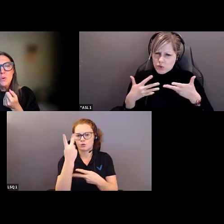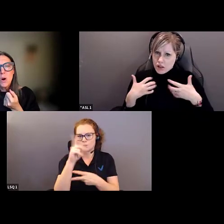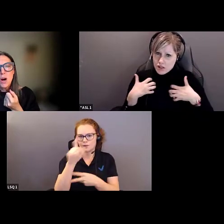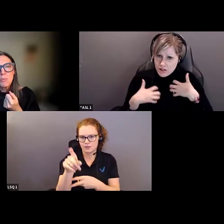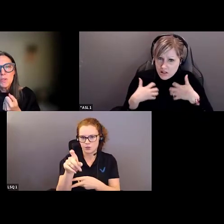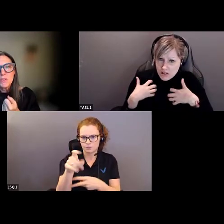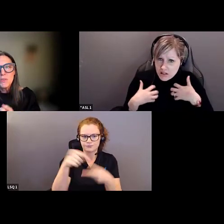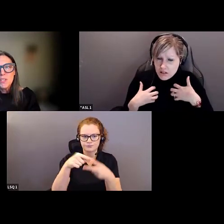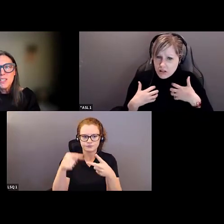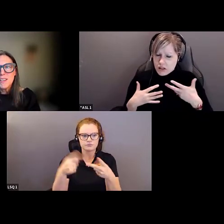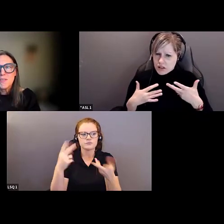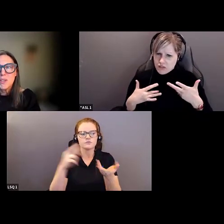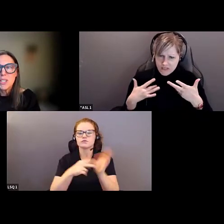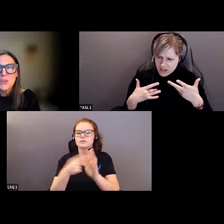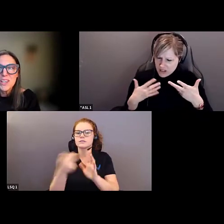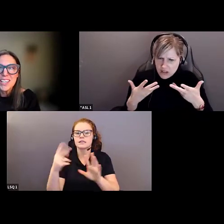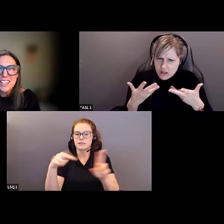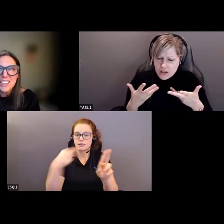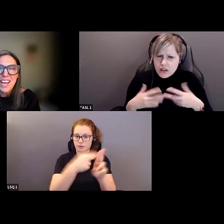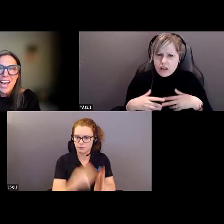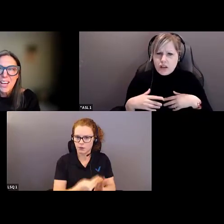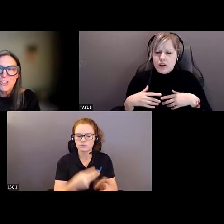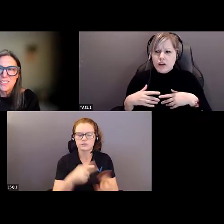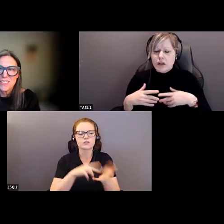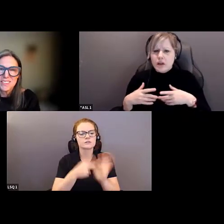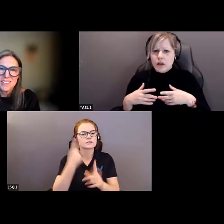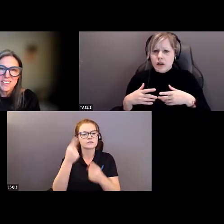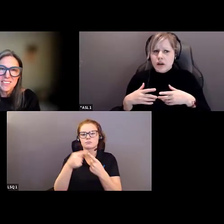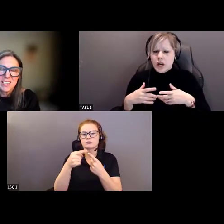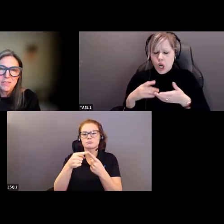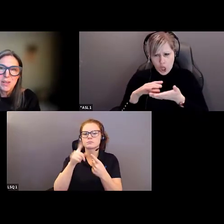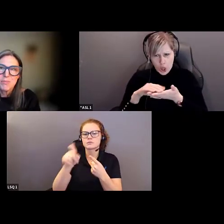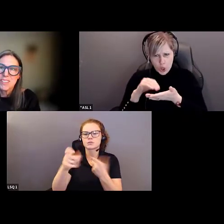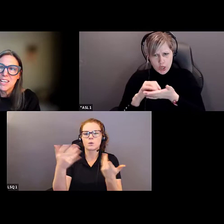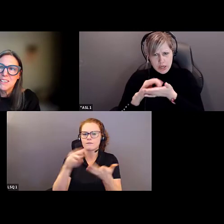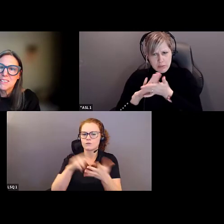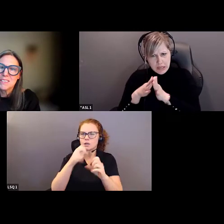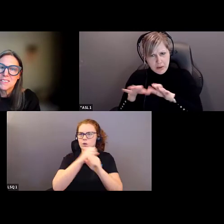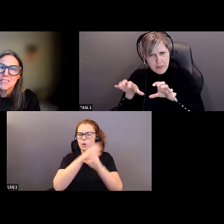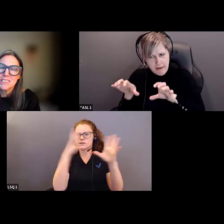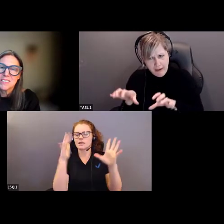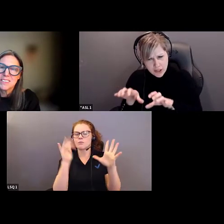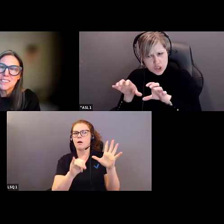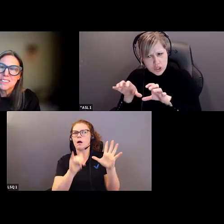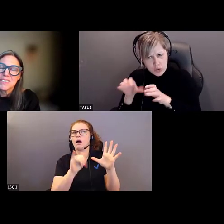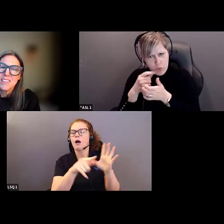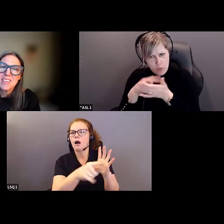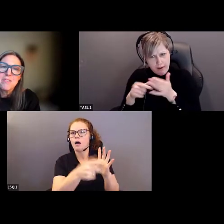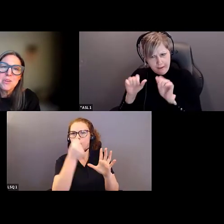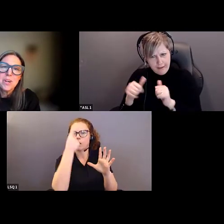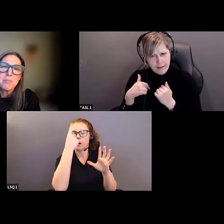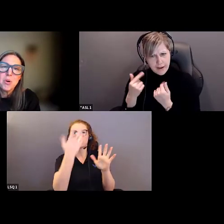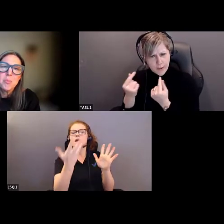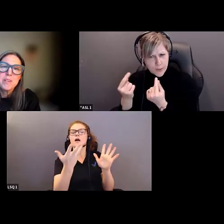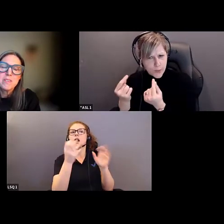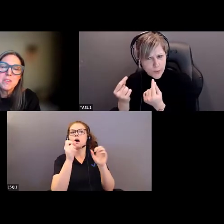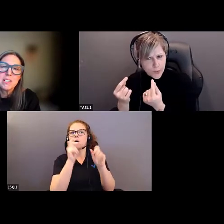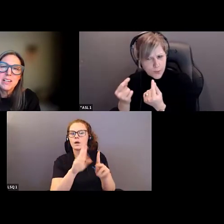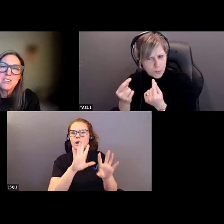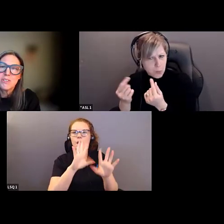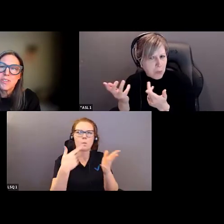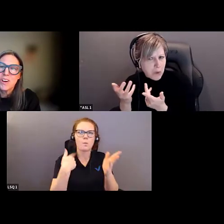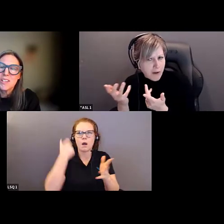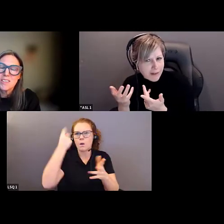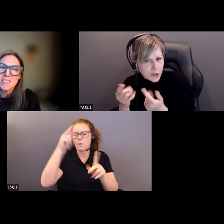What new opportunities for learning in action have come to light? Let's give you a moment